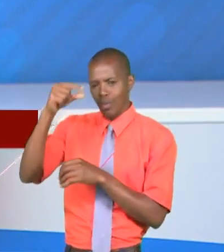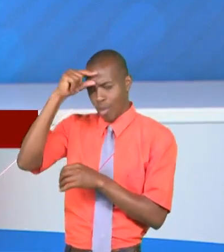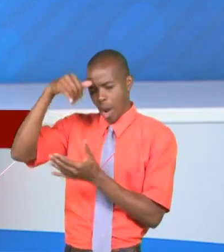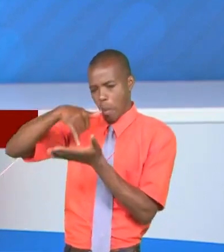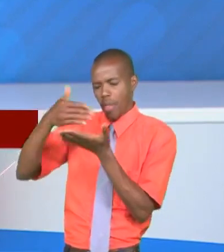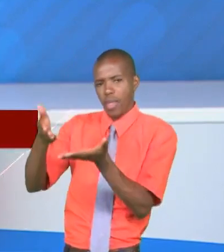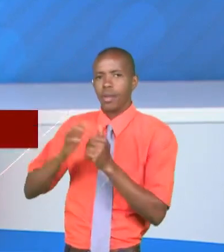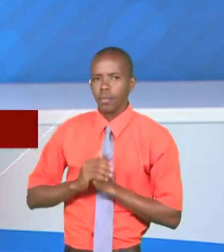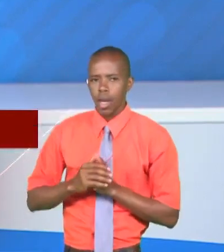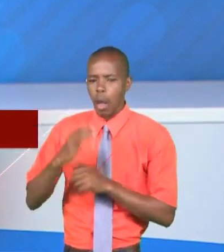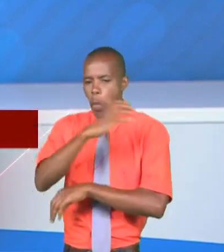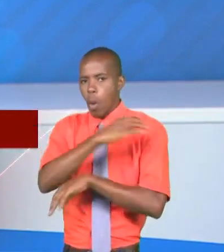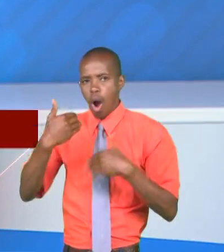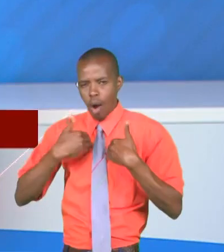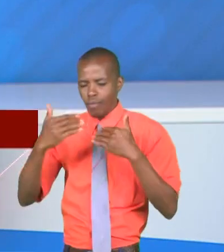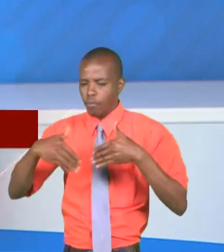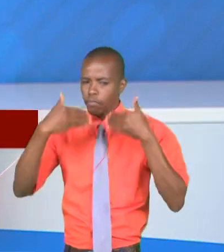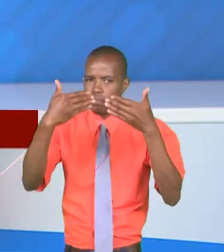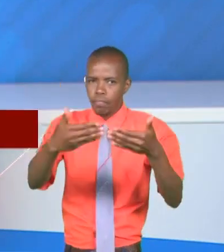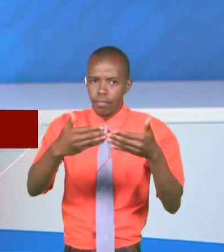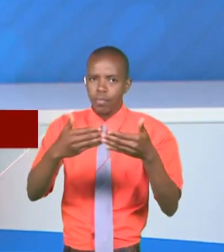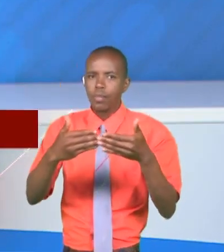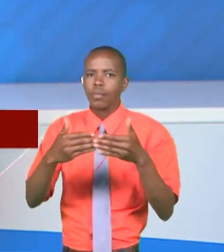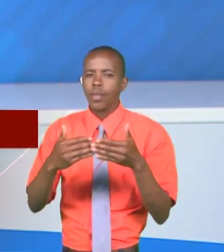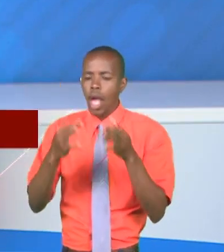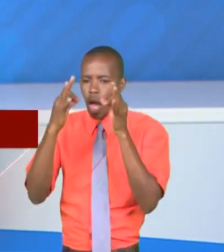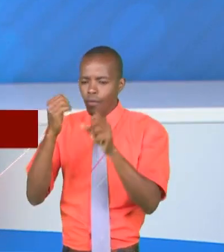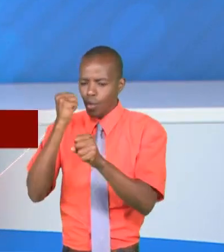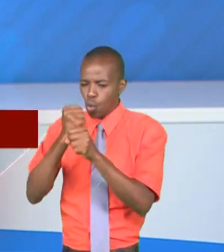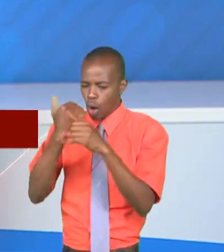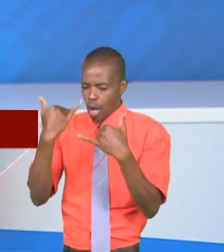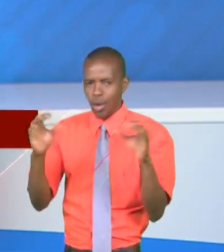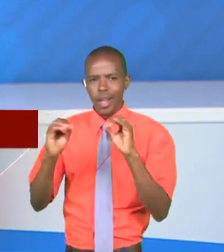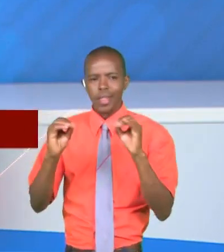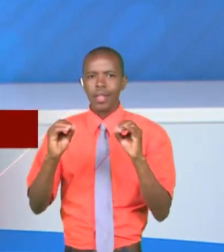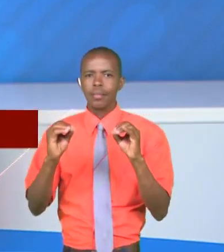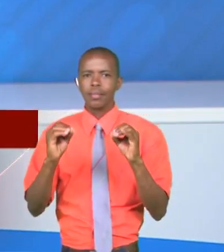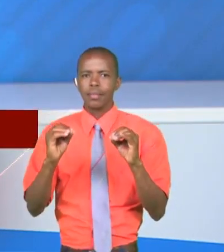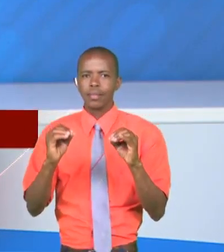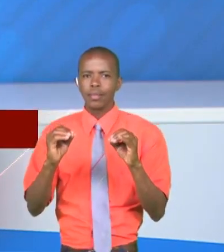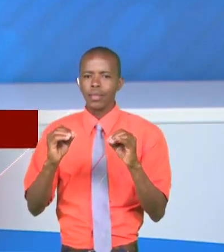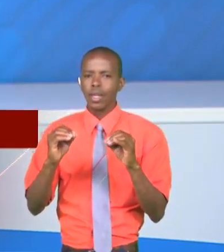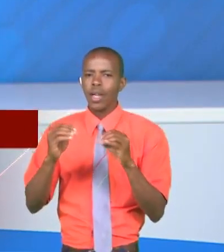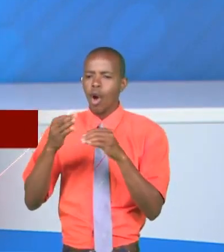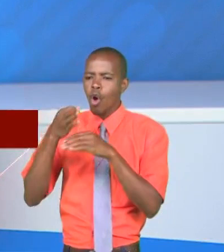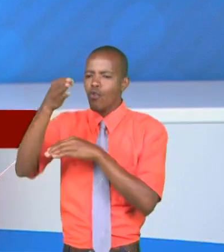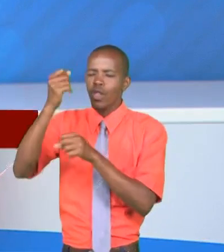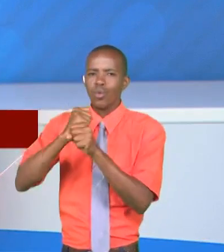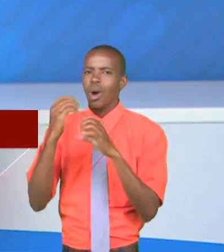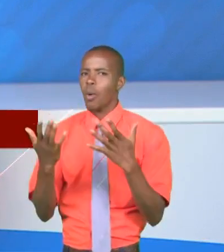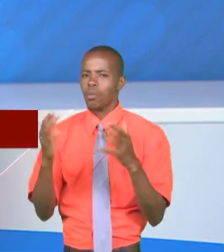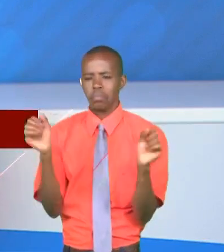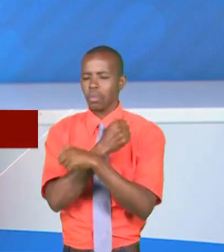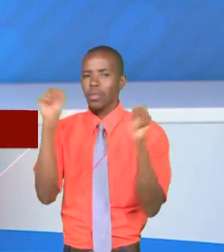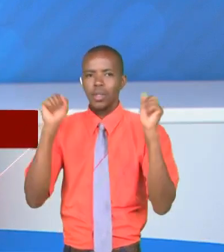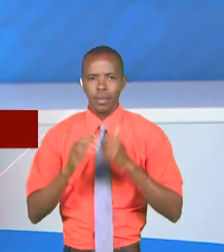two, and you have the power to do that. If you cannot do it now, you are the government. How will you do it in the future? It